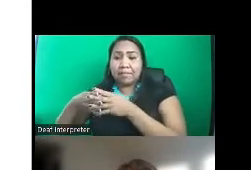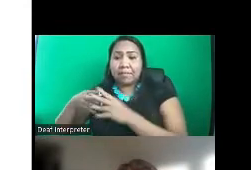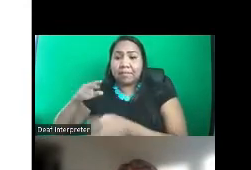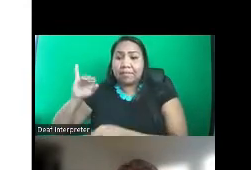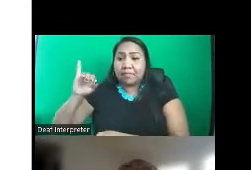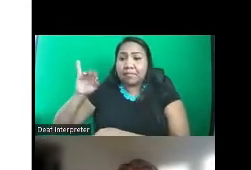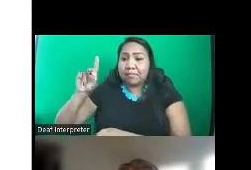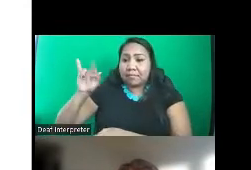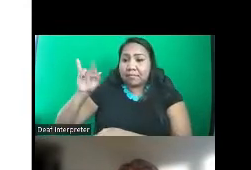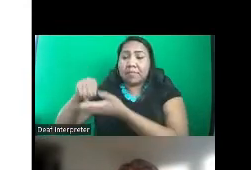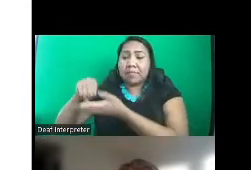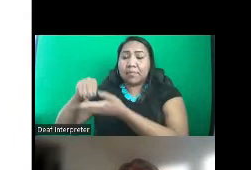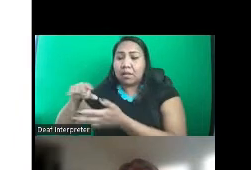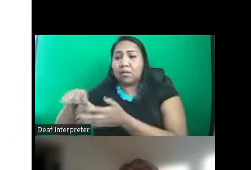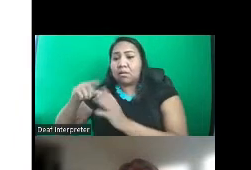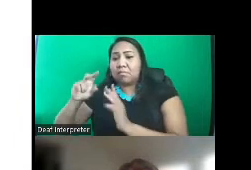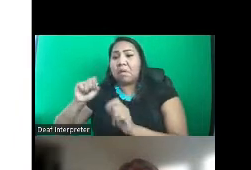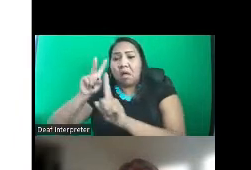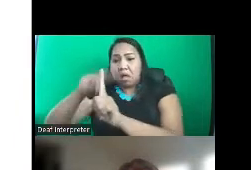stipend